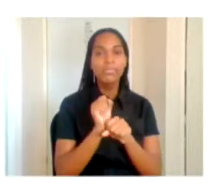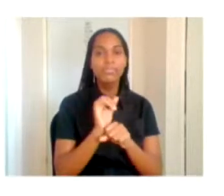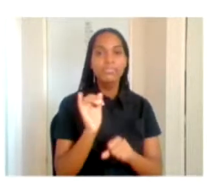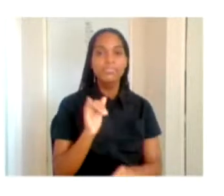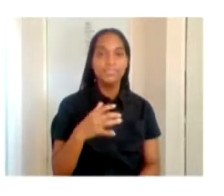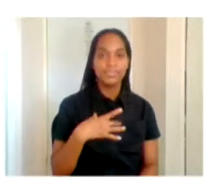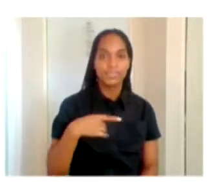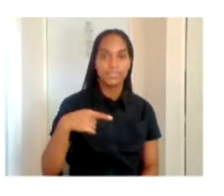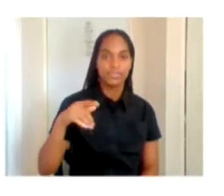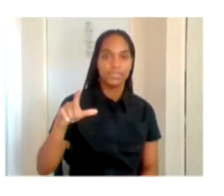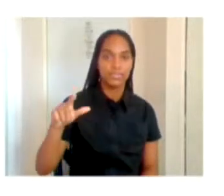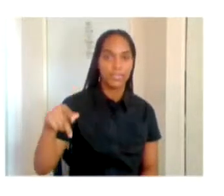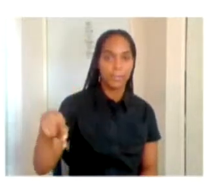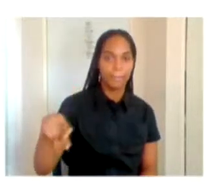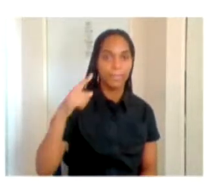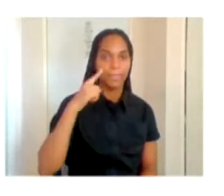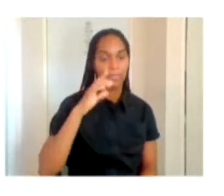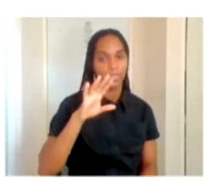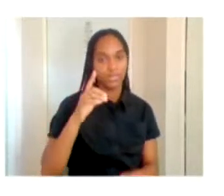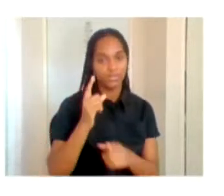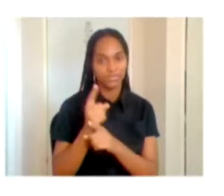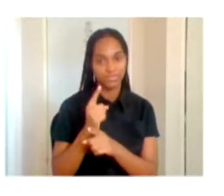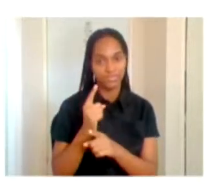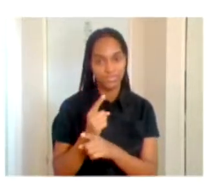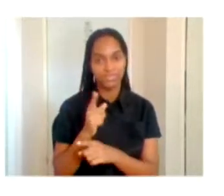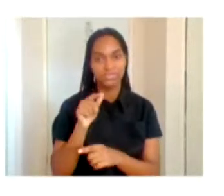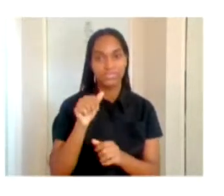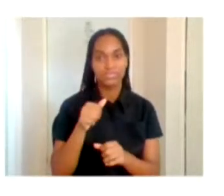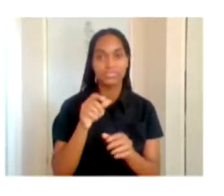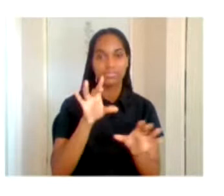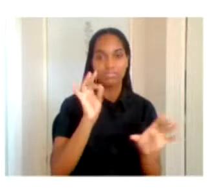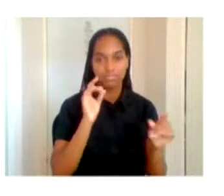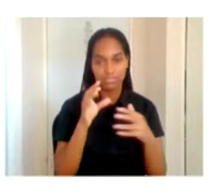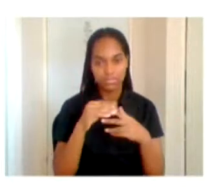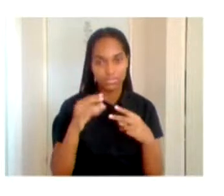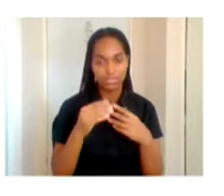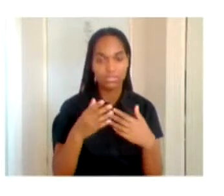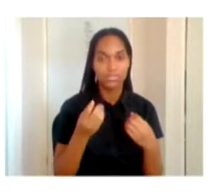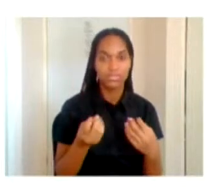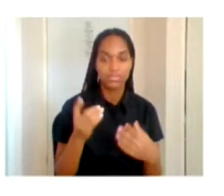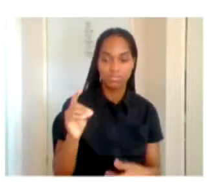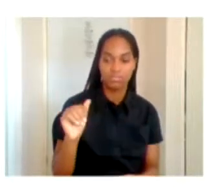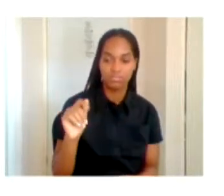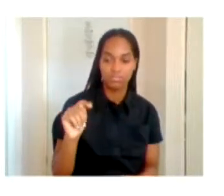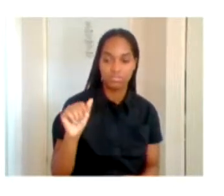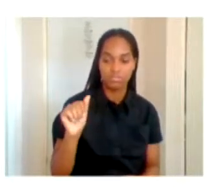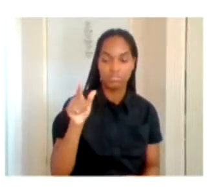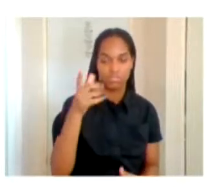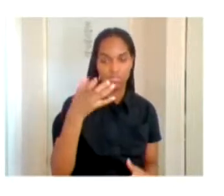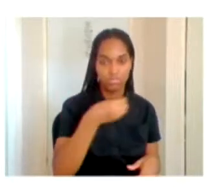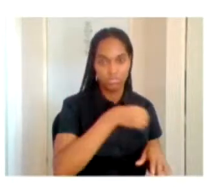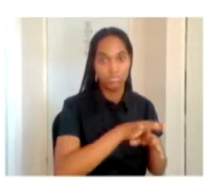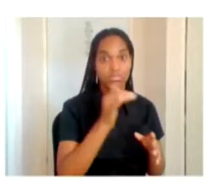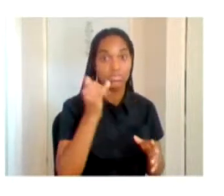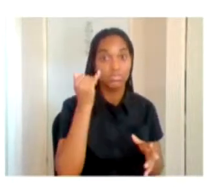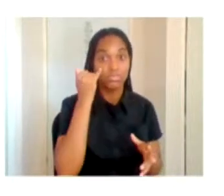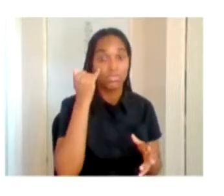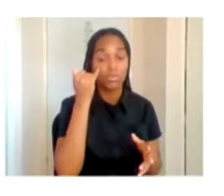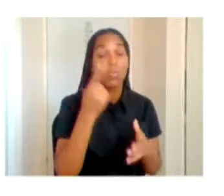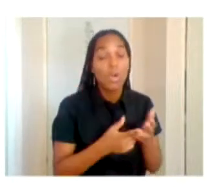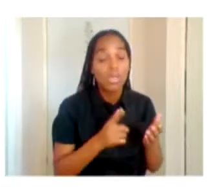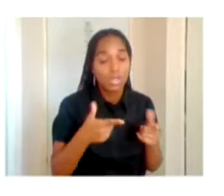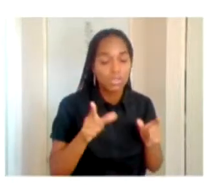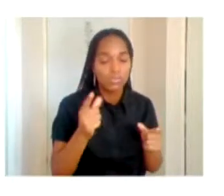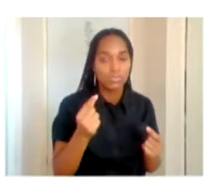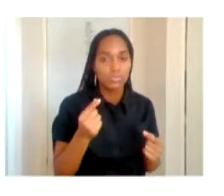forward error correction, and you can pick and choose how much data you want to send along. And what that allows you to do is repair